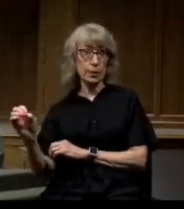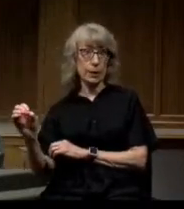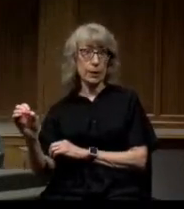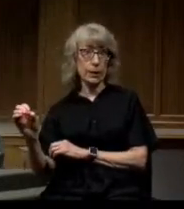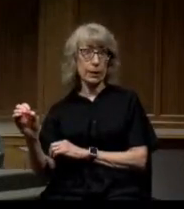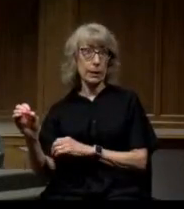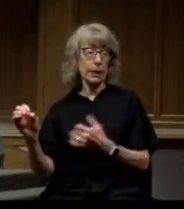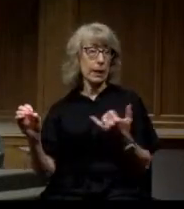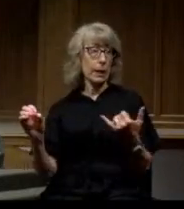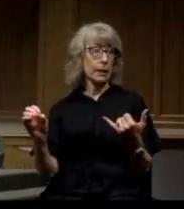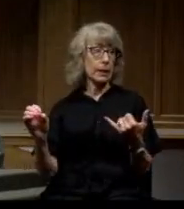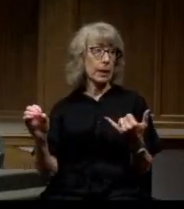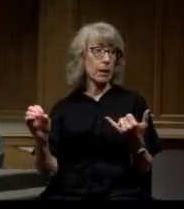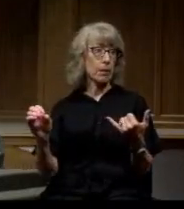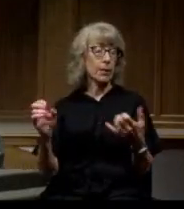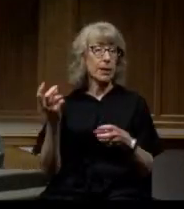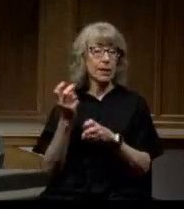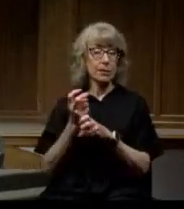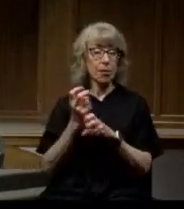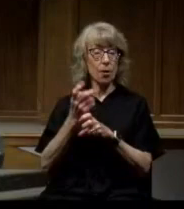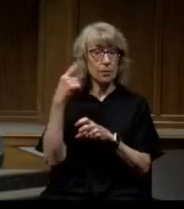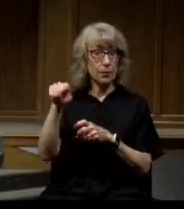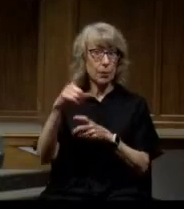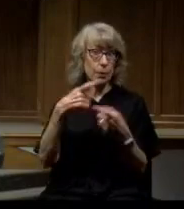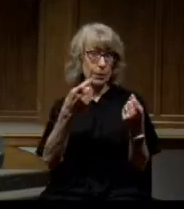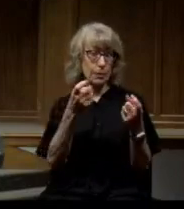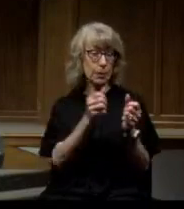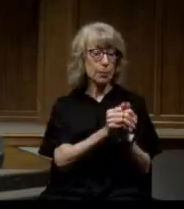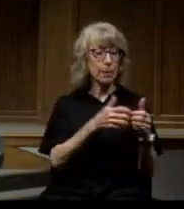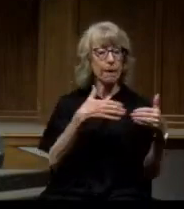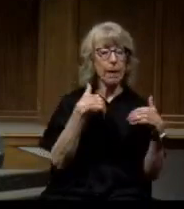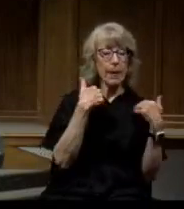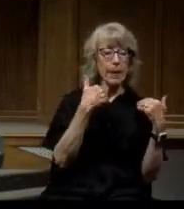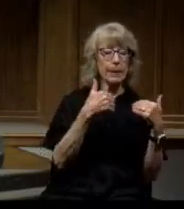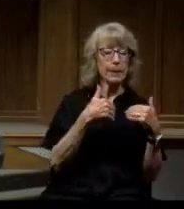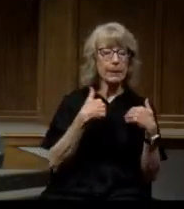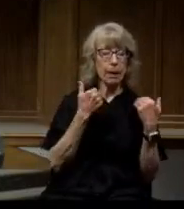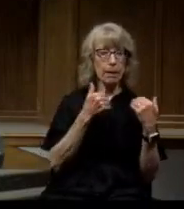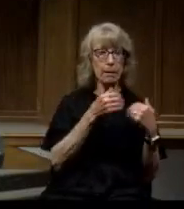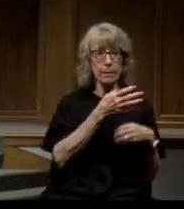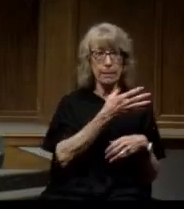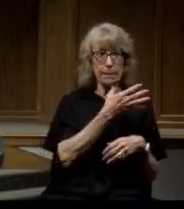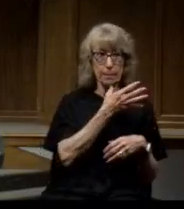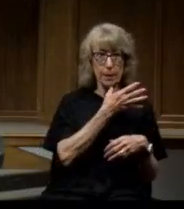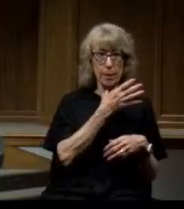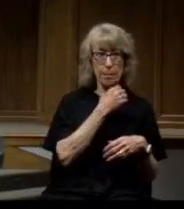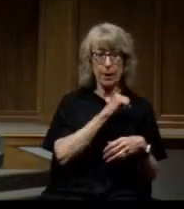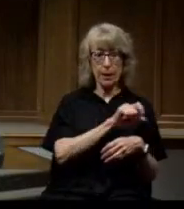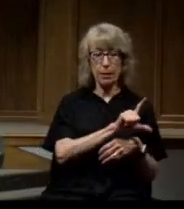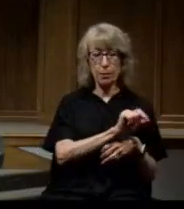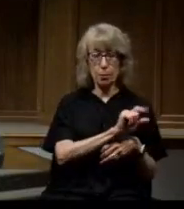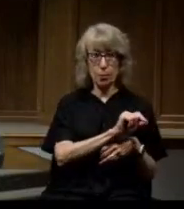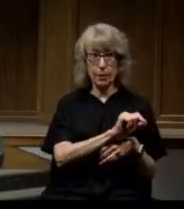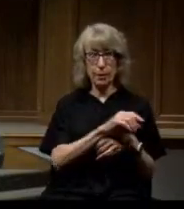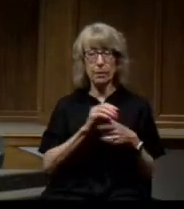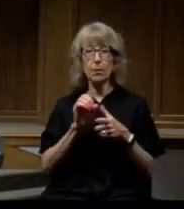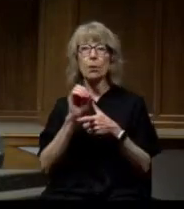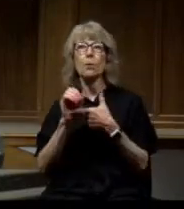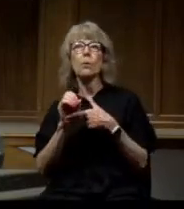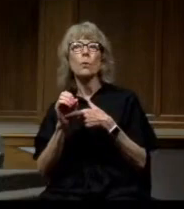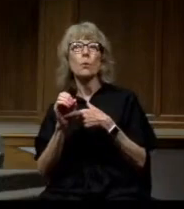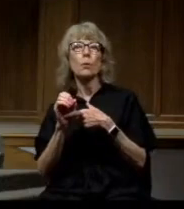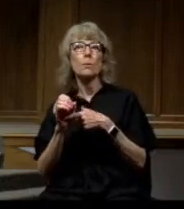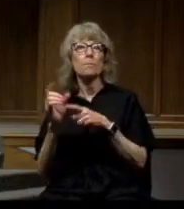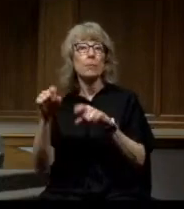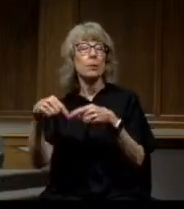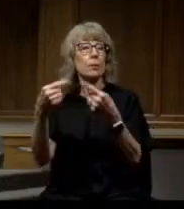infants? Or do you find it difficult to go into the home of a woman who's younger than you, and the home is more beautiful than your home, and you find